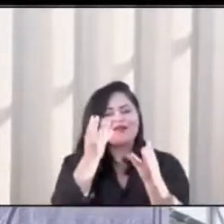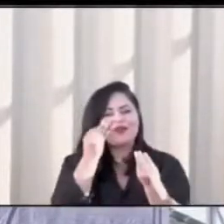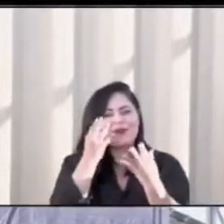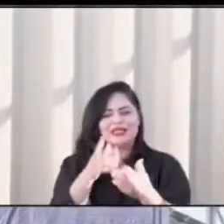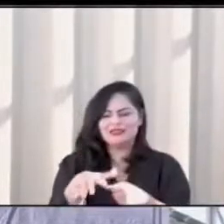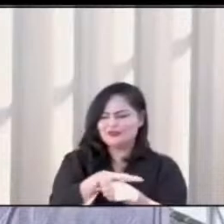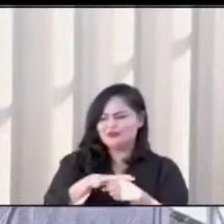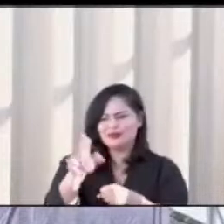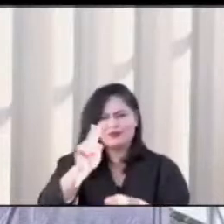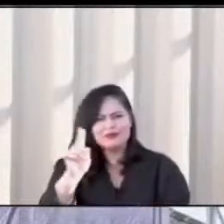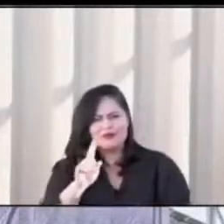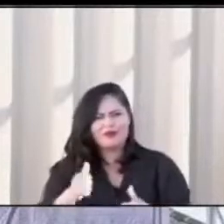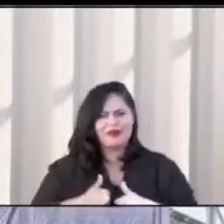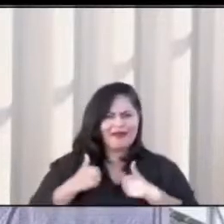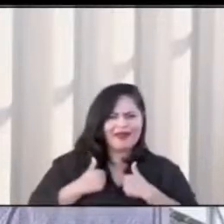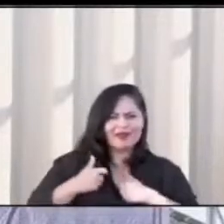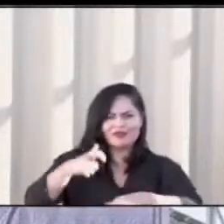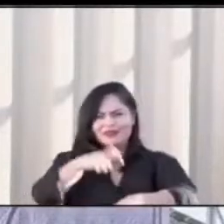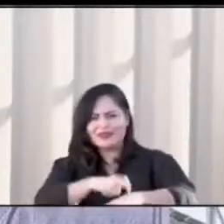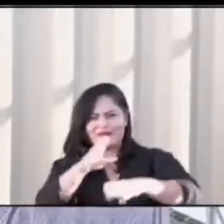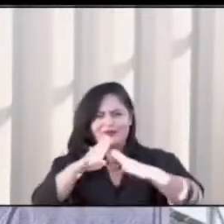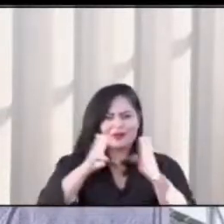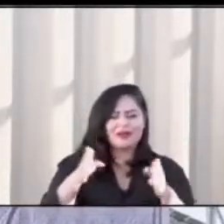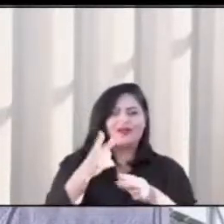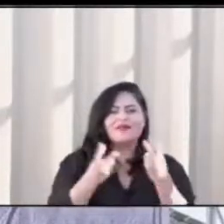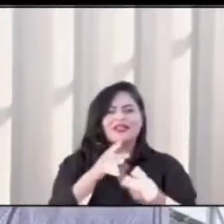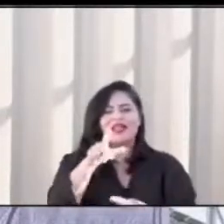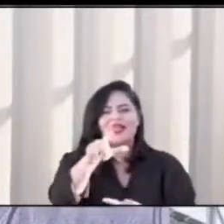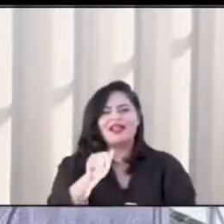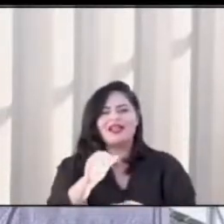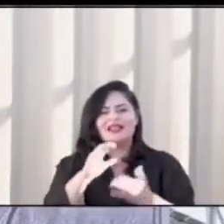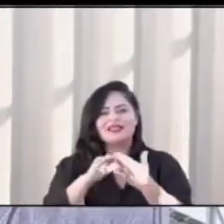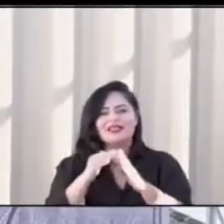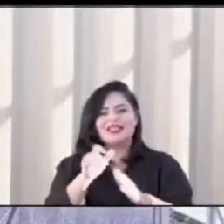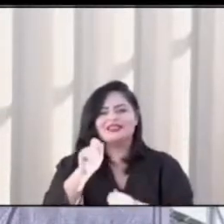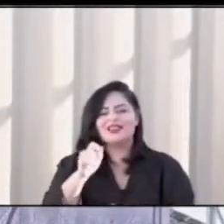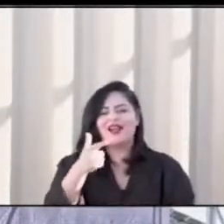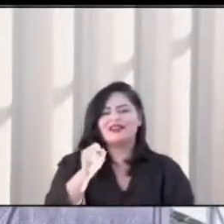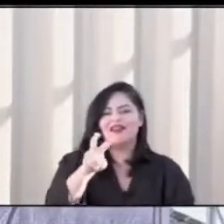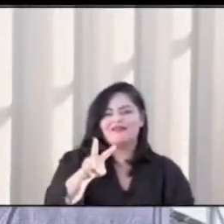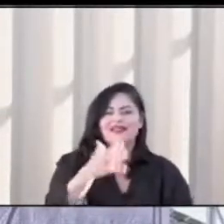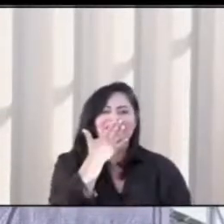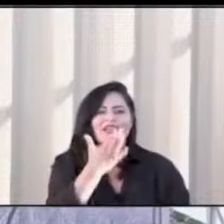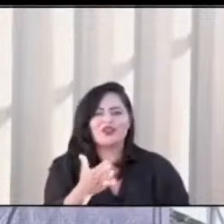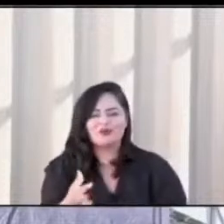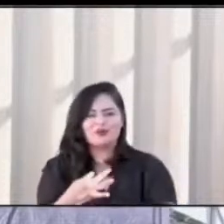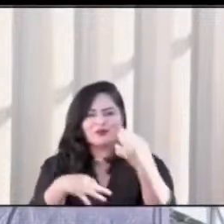as locations, hours of operation, please visit lacity.gov. Thank you.